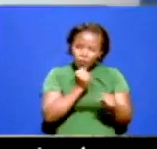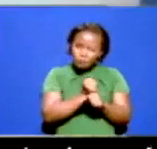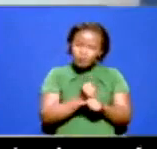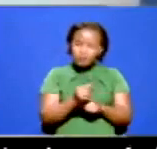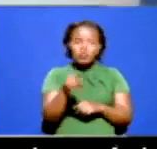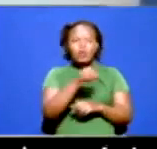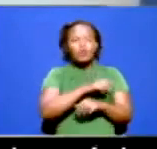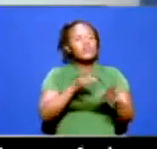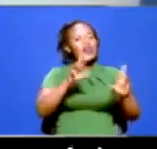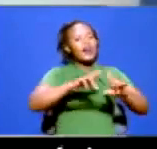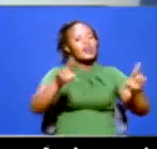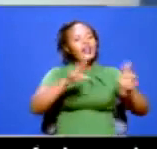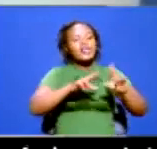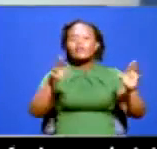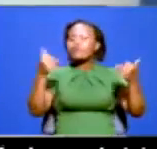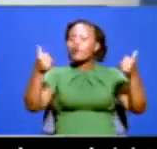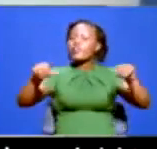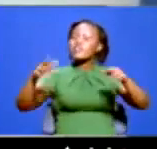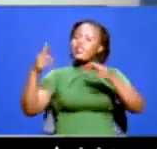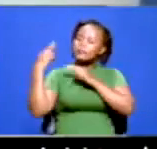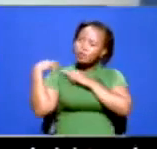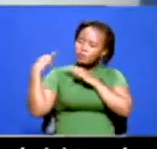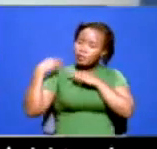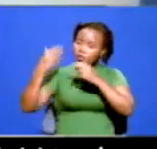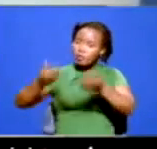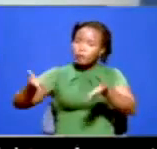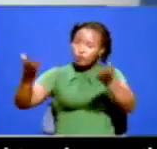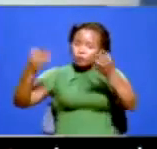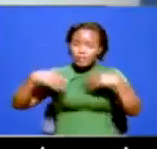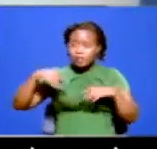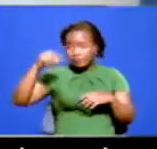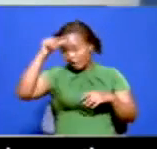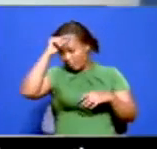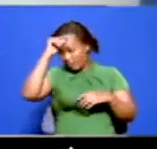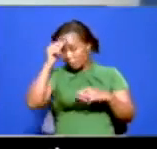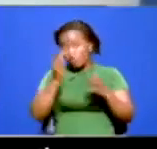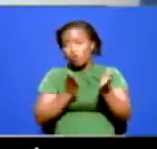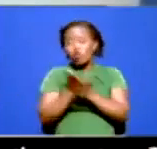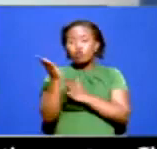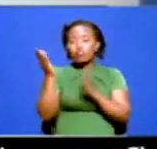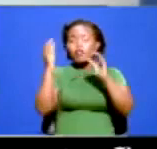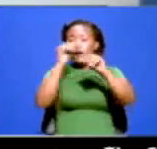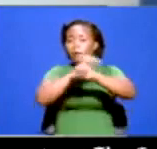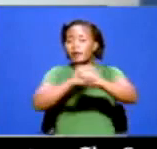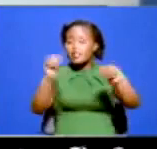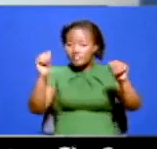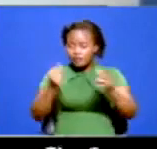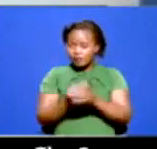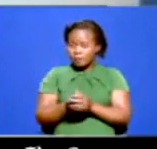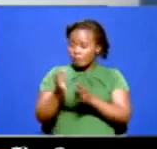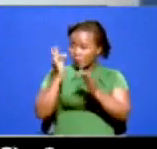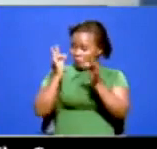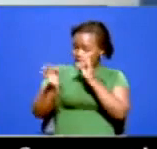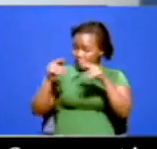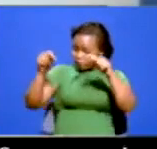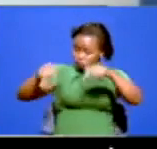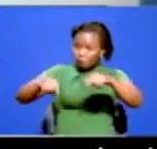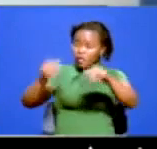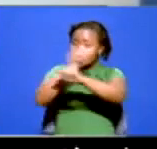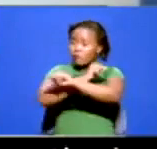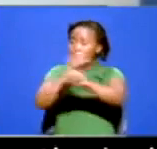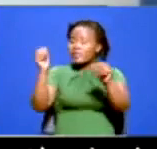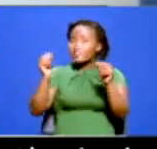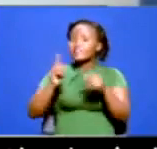task that we will be given by the government through the Commander-in-Chief. If the Commander-in-Chief today says, I want you to go